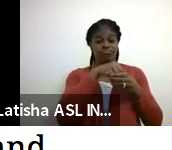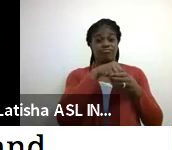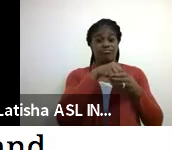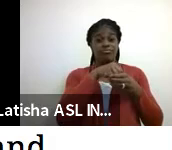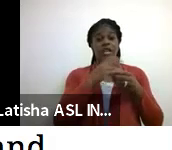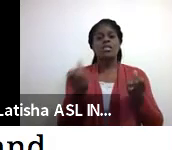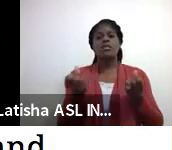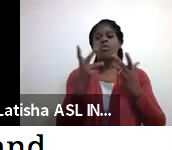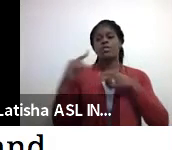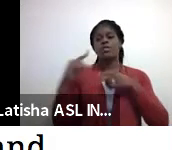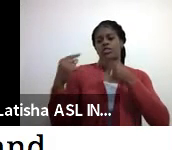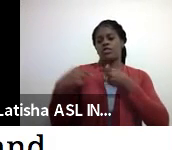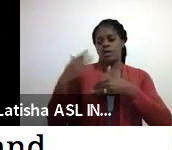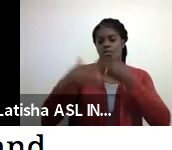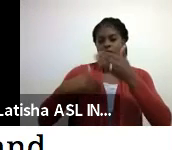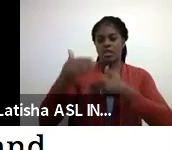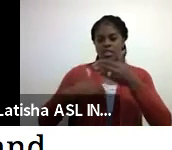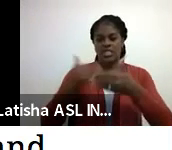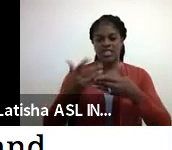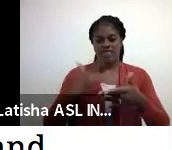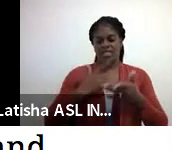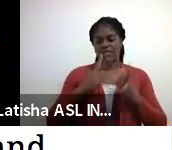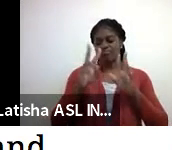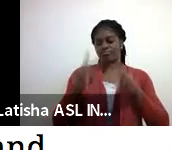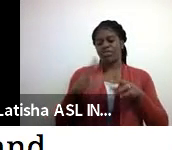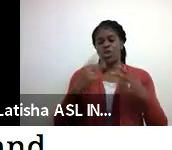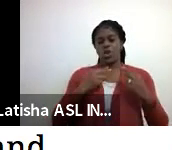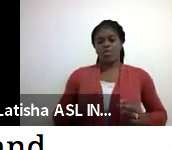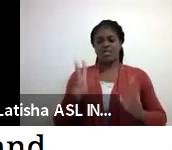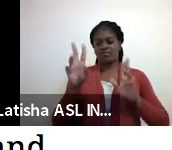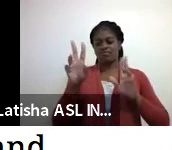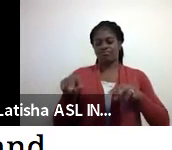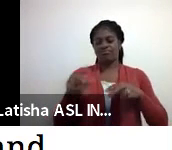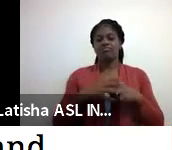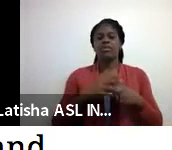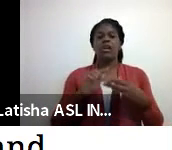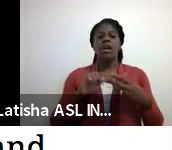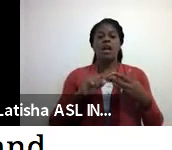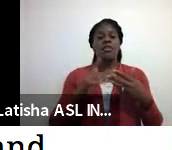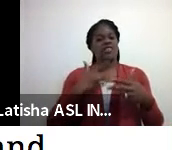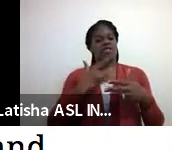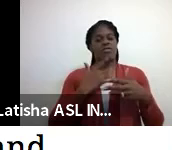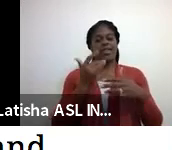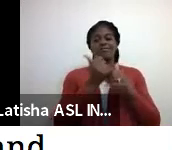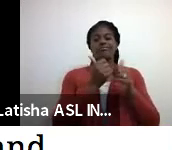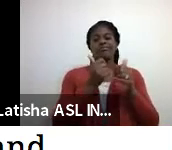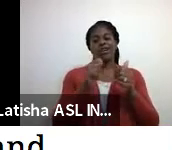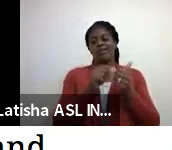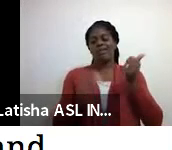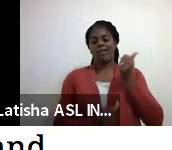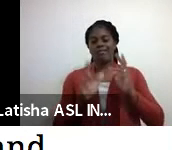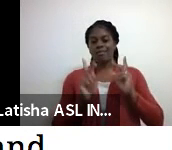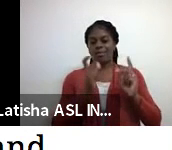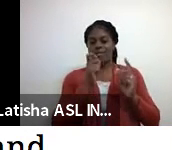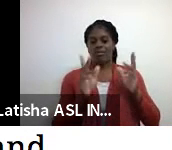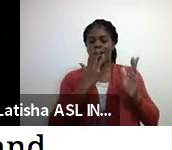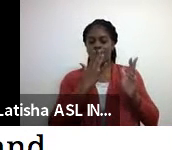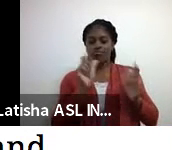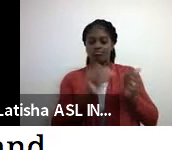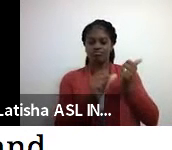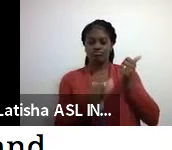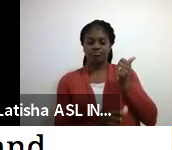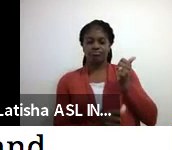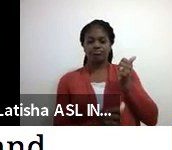multi-generational process of dehumanization that can manifest as inferiority within people of color and